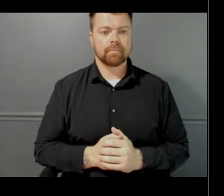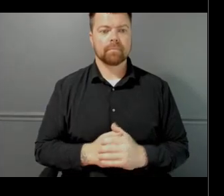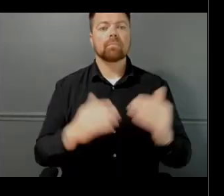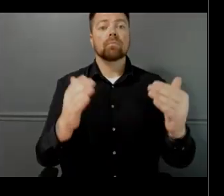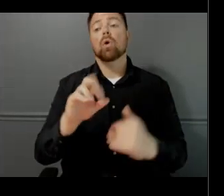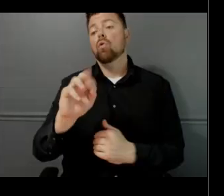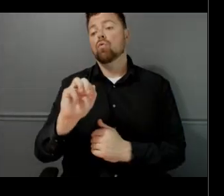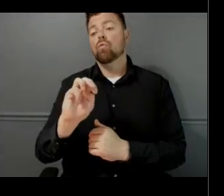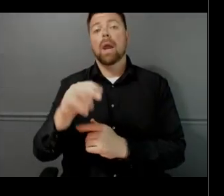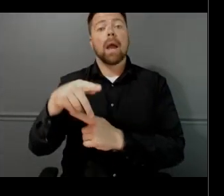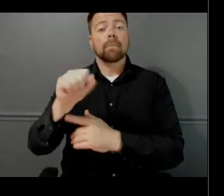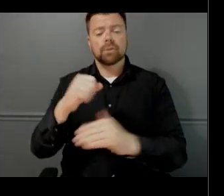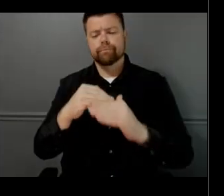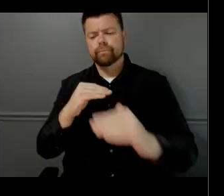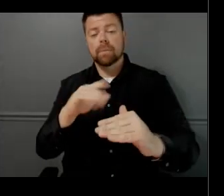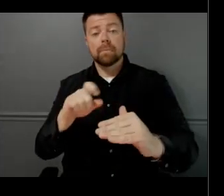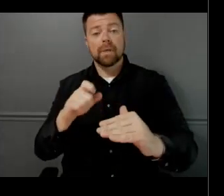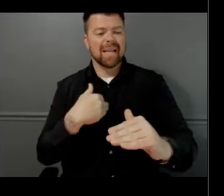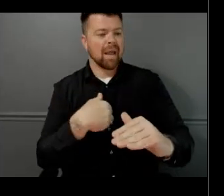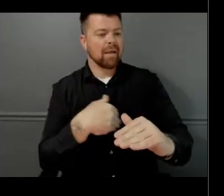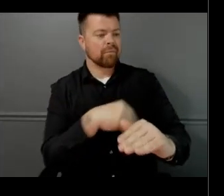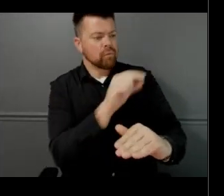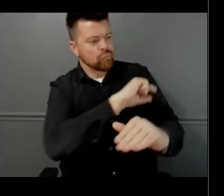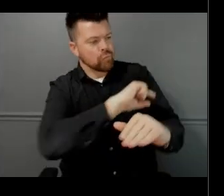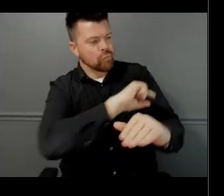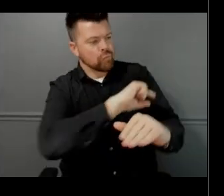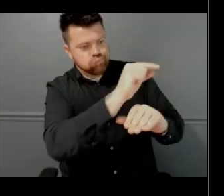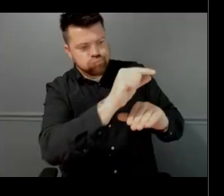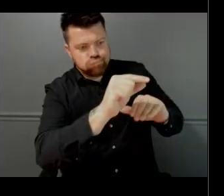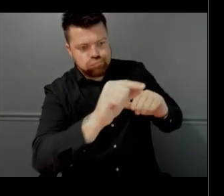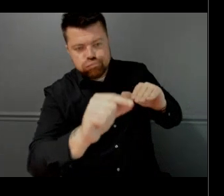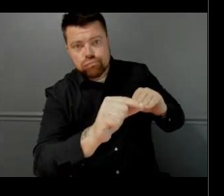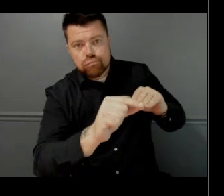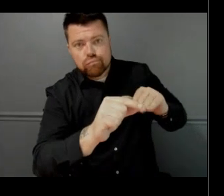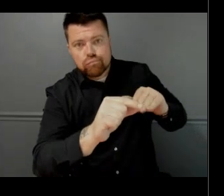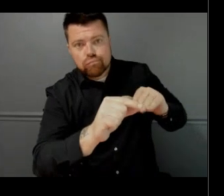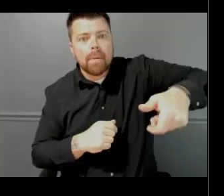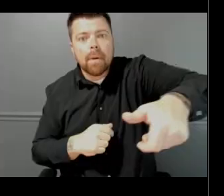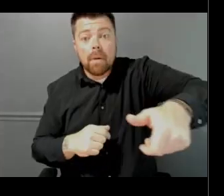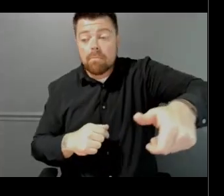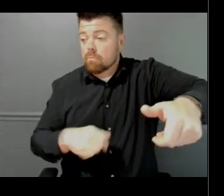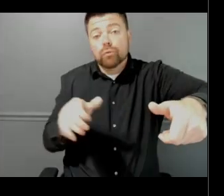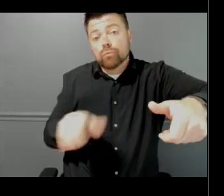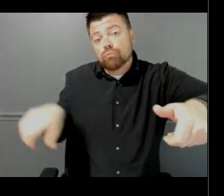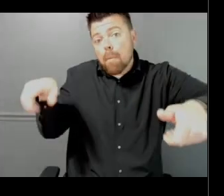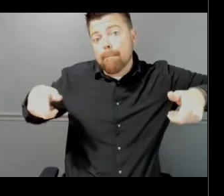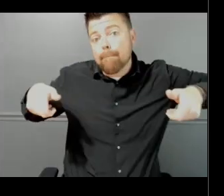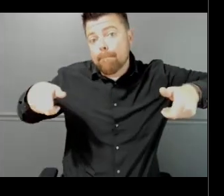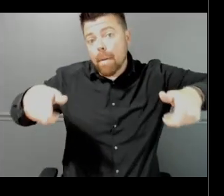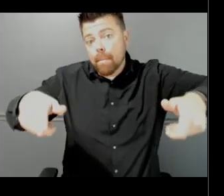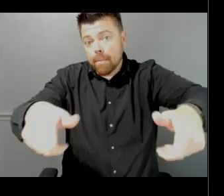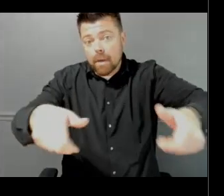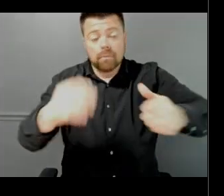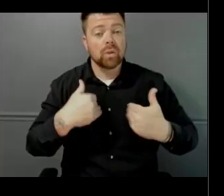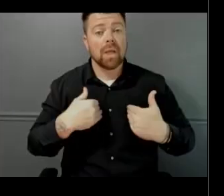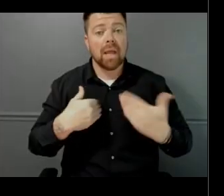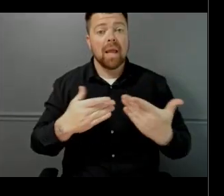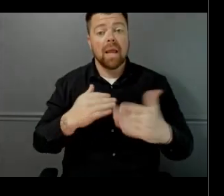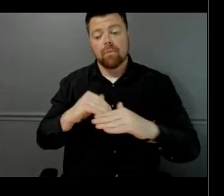Ramps must have railings on both sides if it has a rise greater than